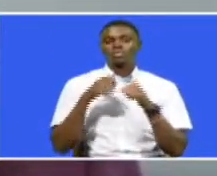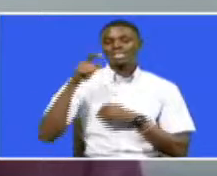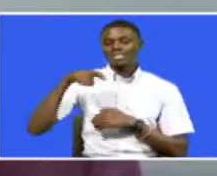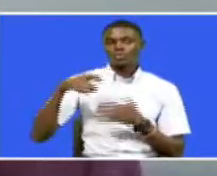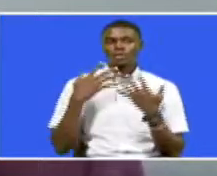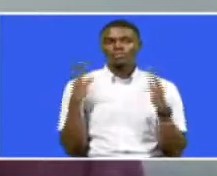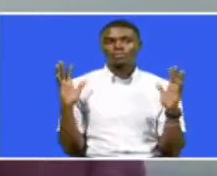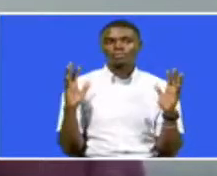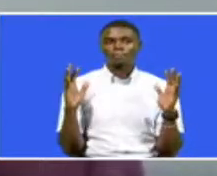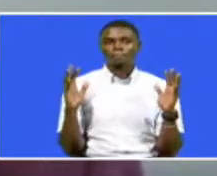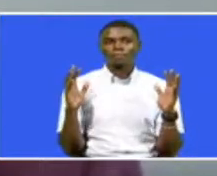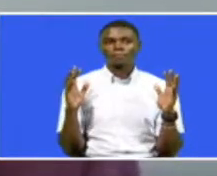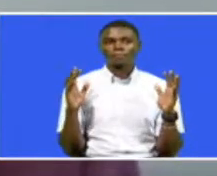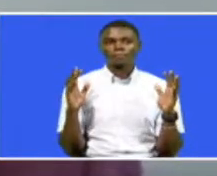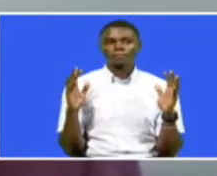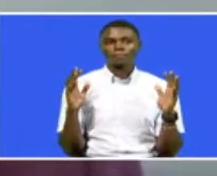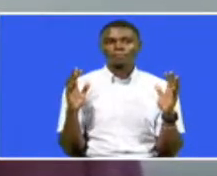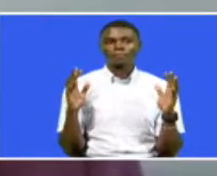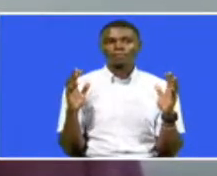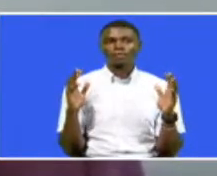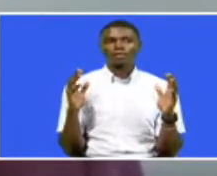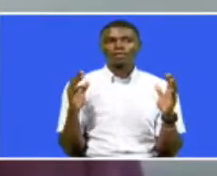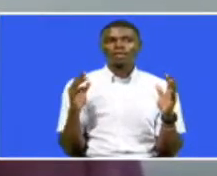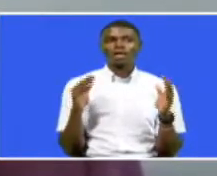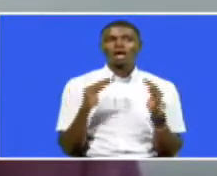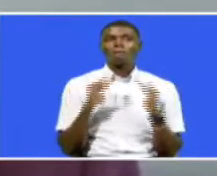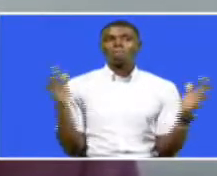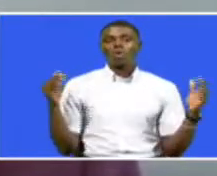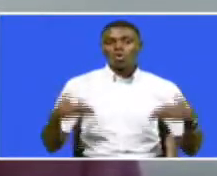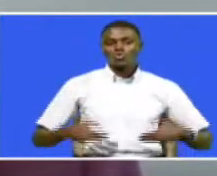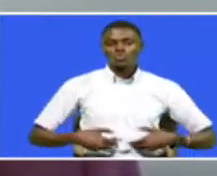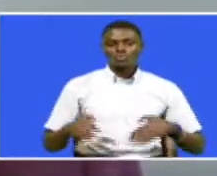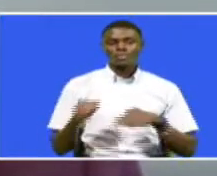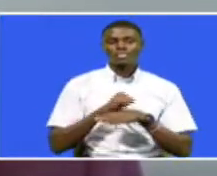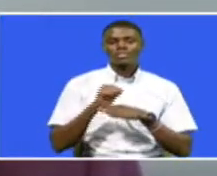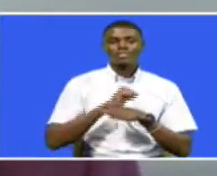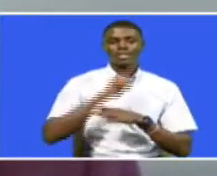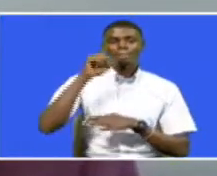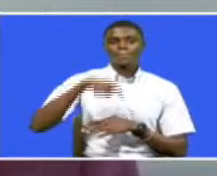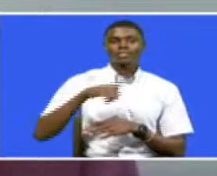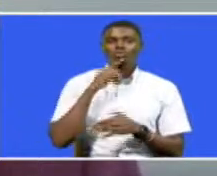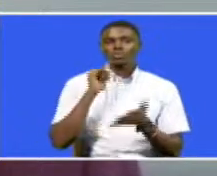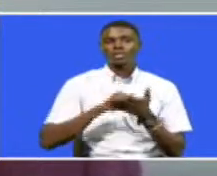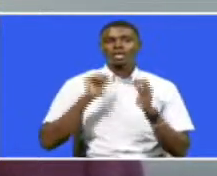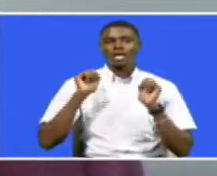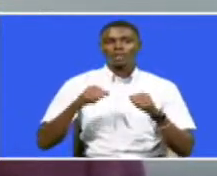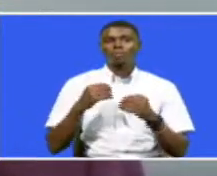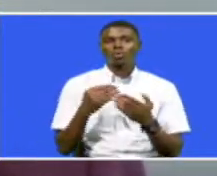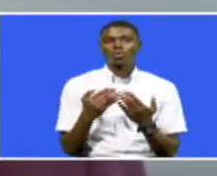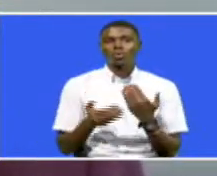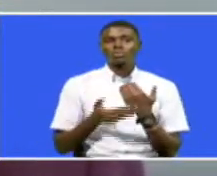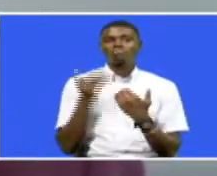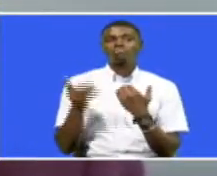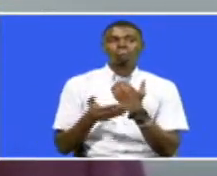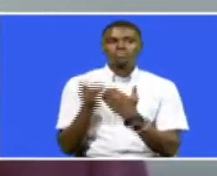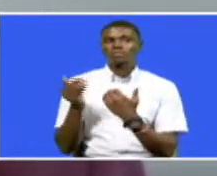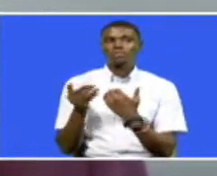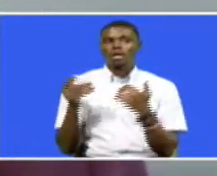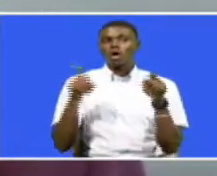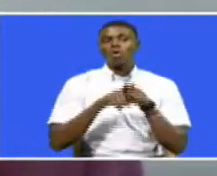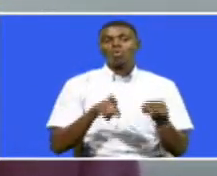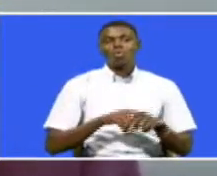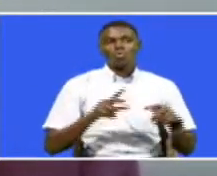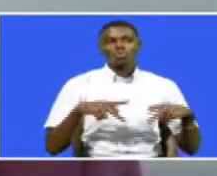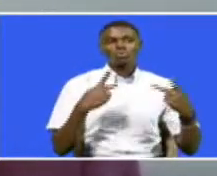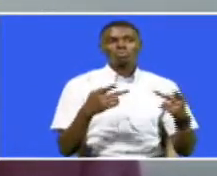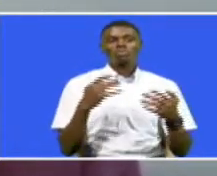required. Again, more youth should be trained so that they can be able to handle, because it also